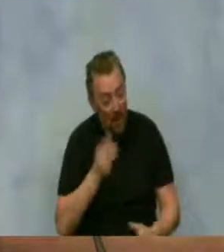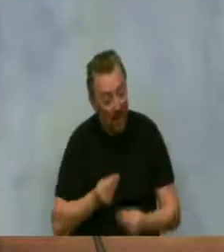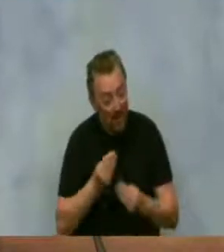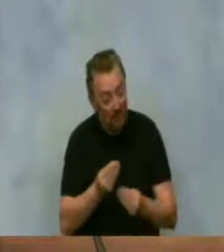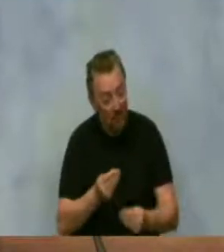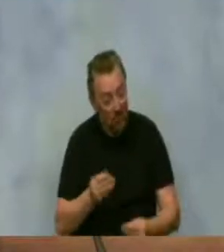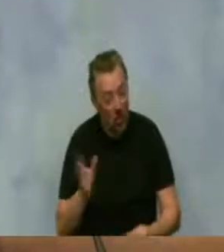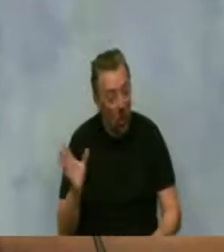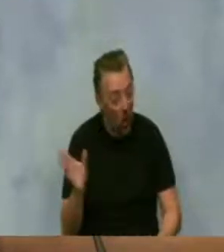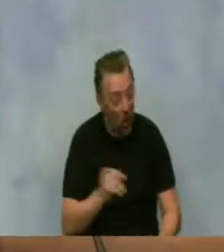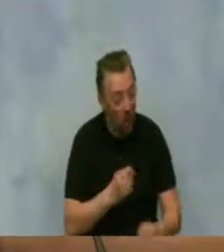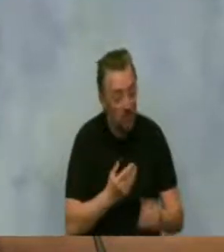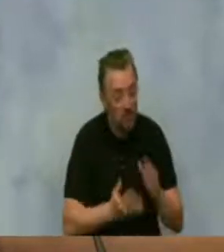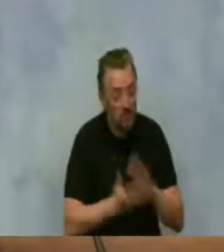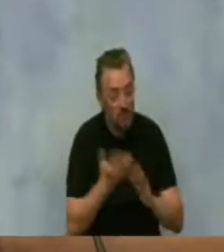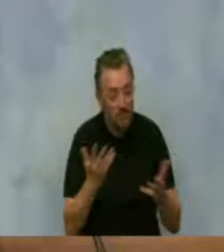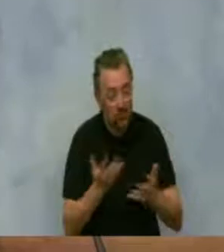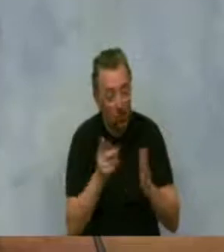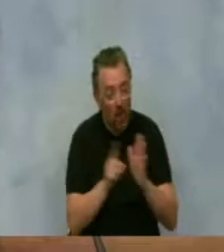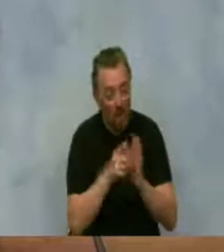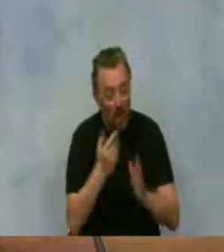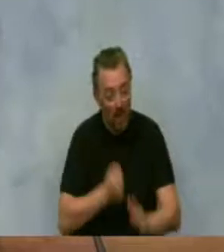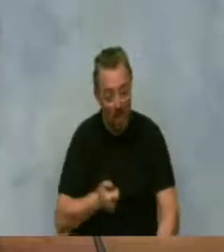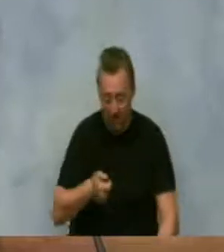all smoke alarms?